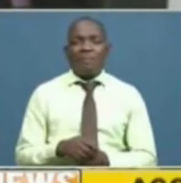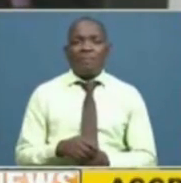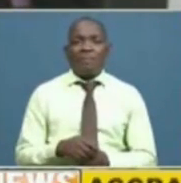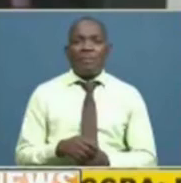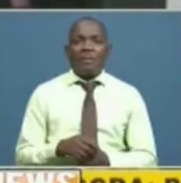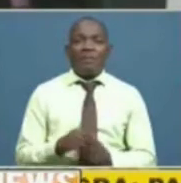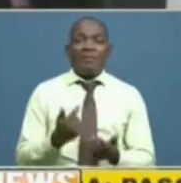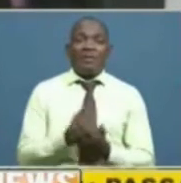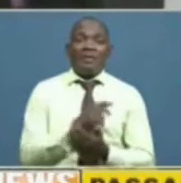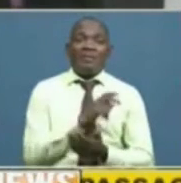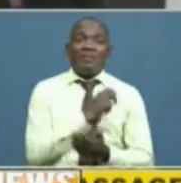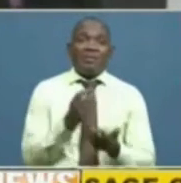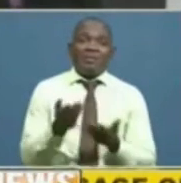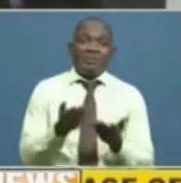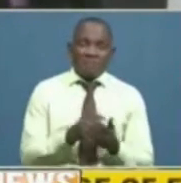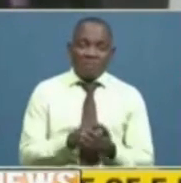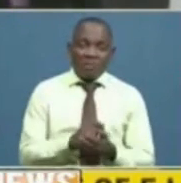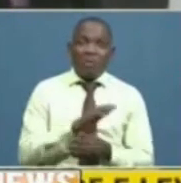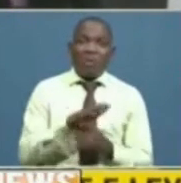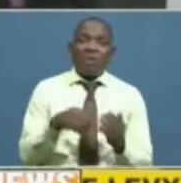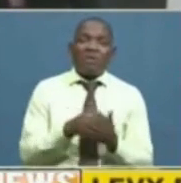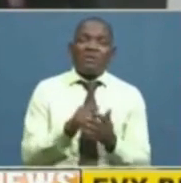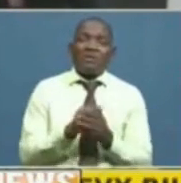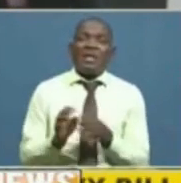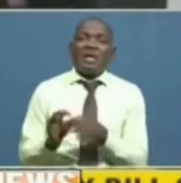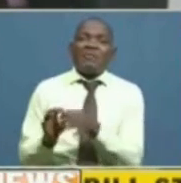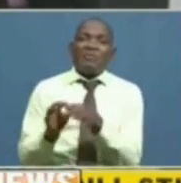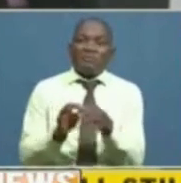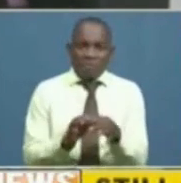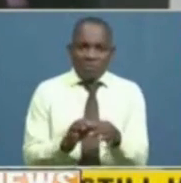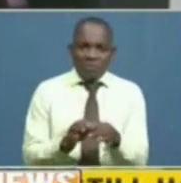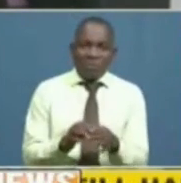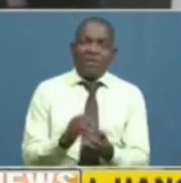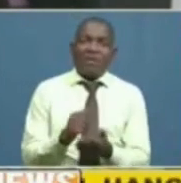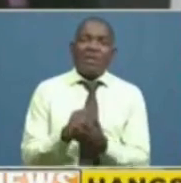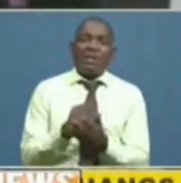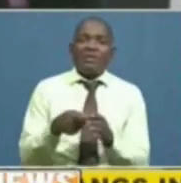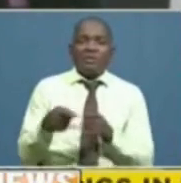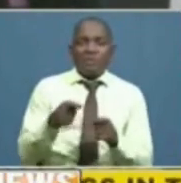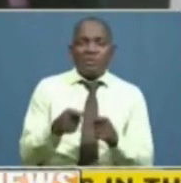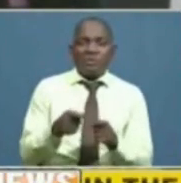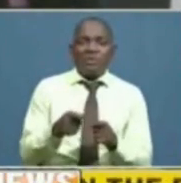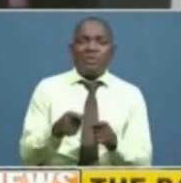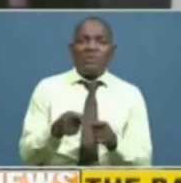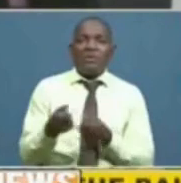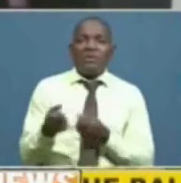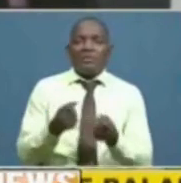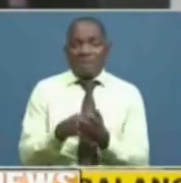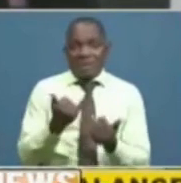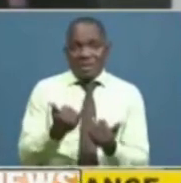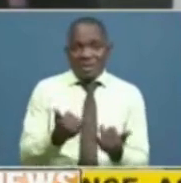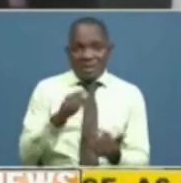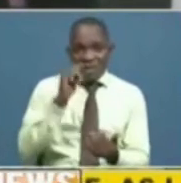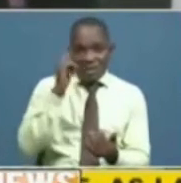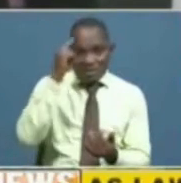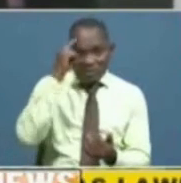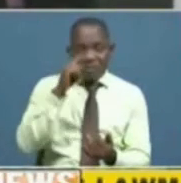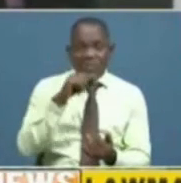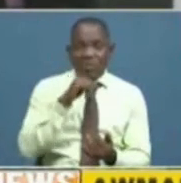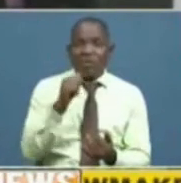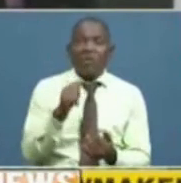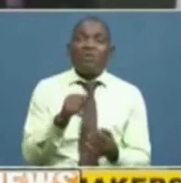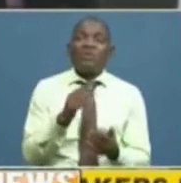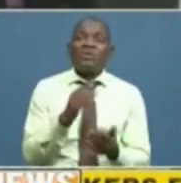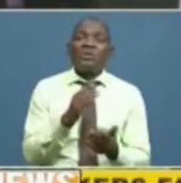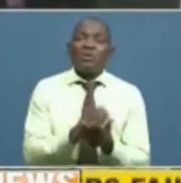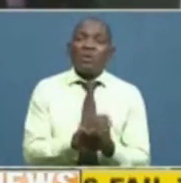Ghana Police Service are also collaborating to automate traffic enforcement. Government will not renege